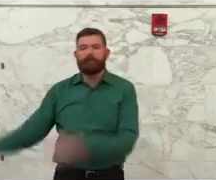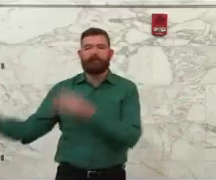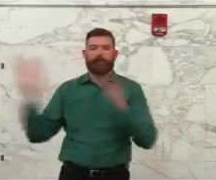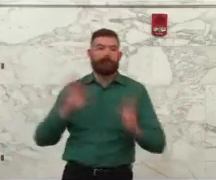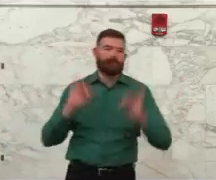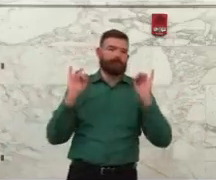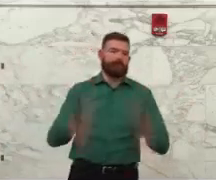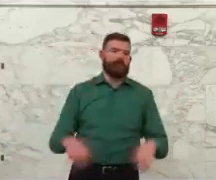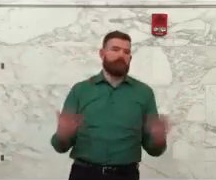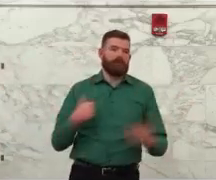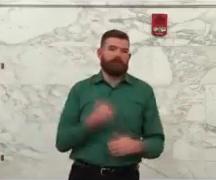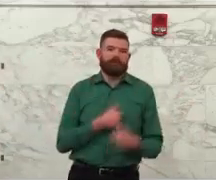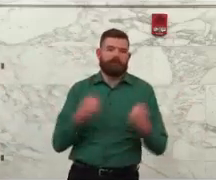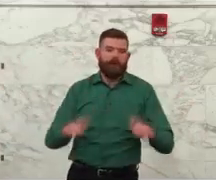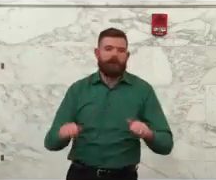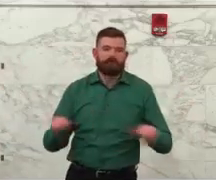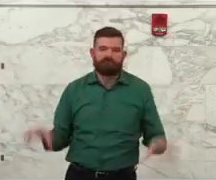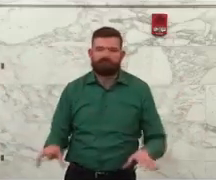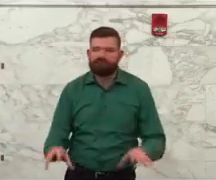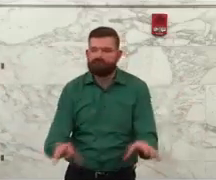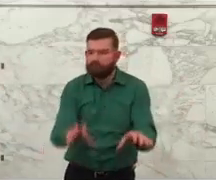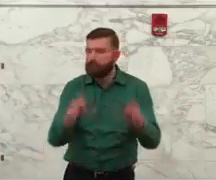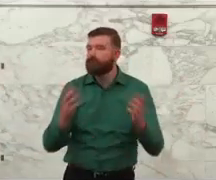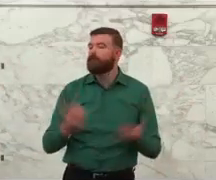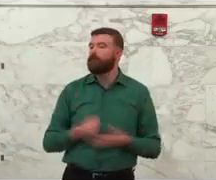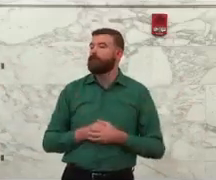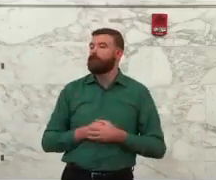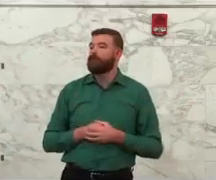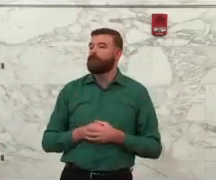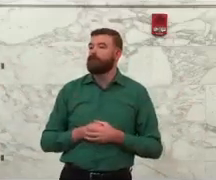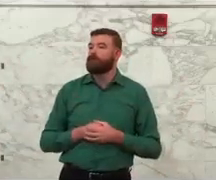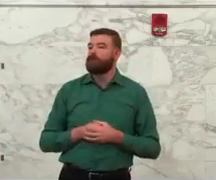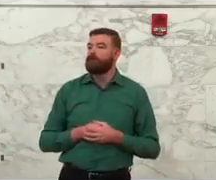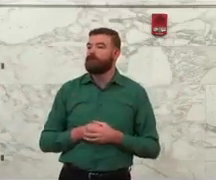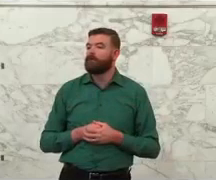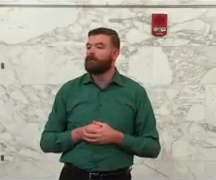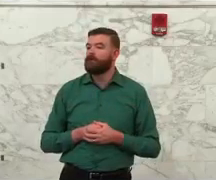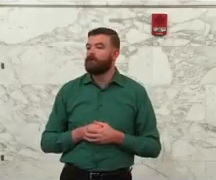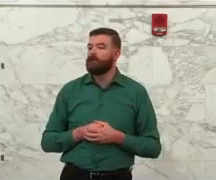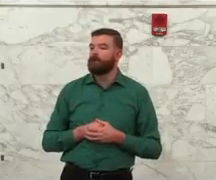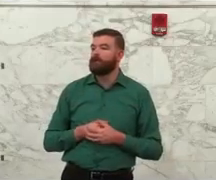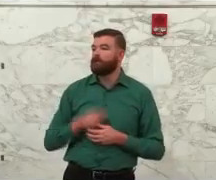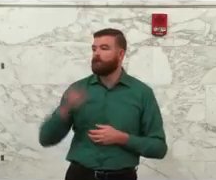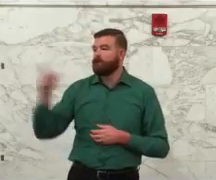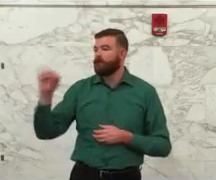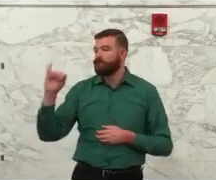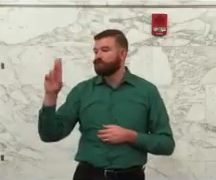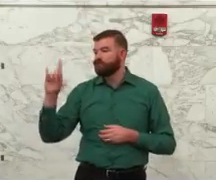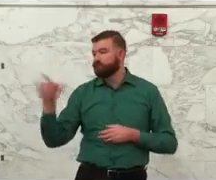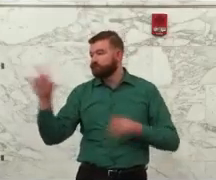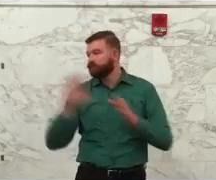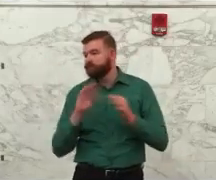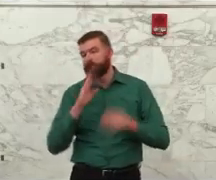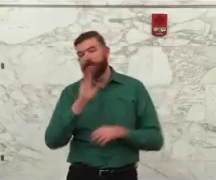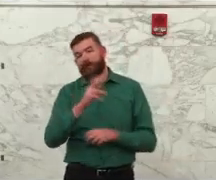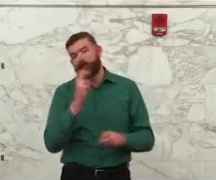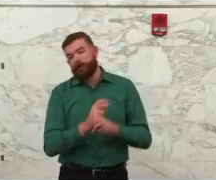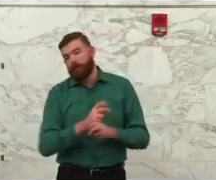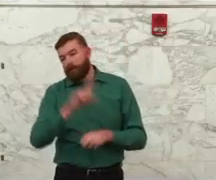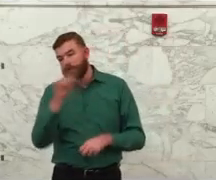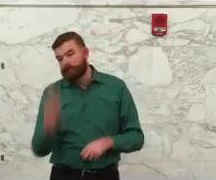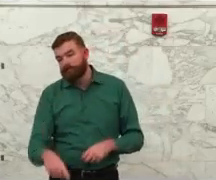That's a very difficult question. I think the monitoring of